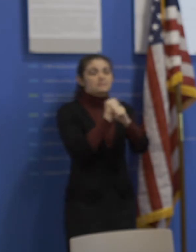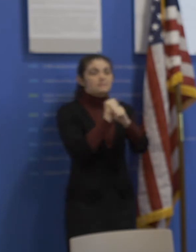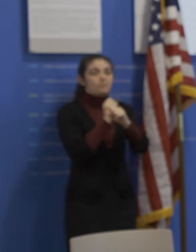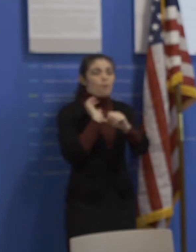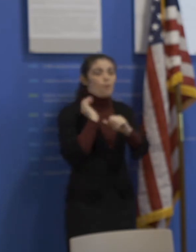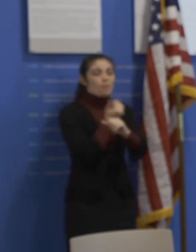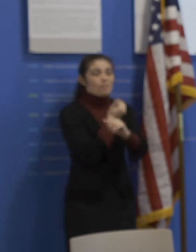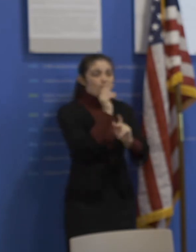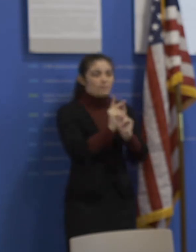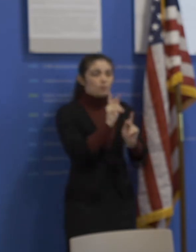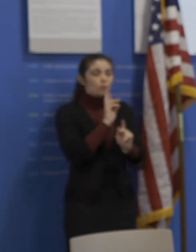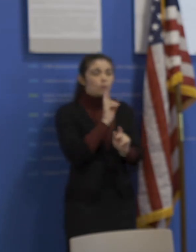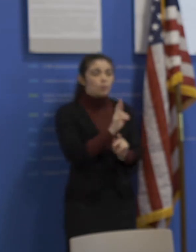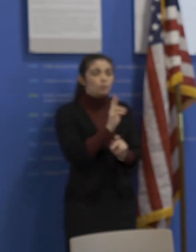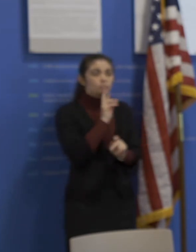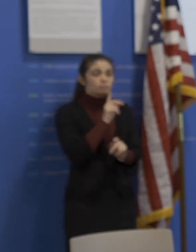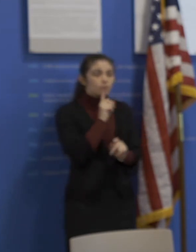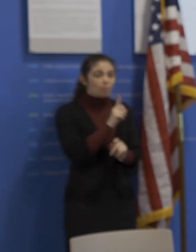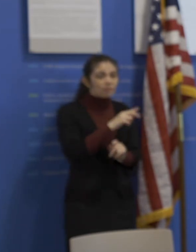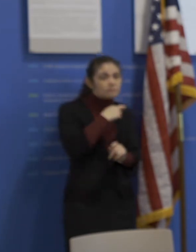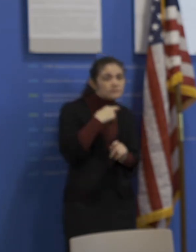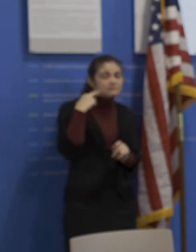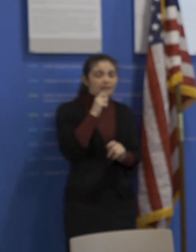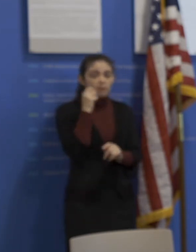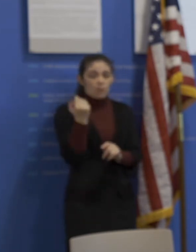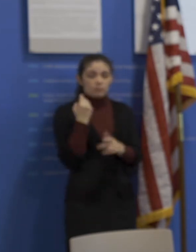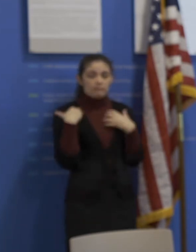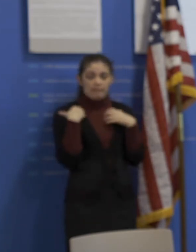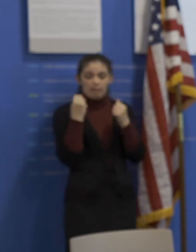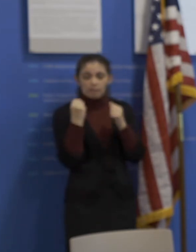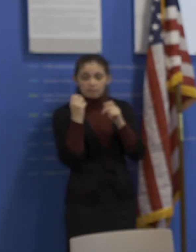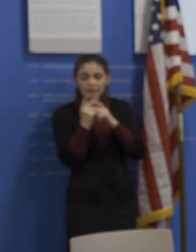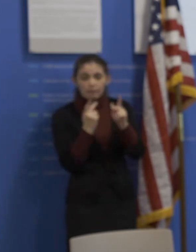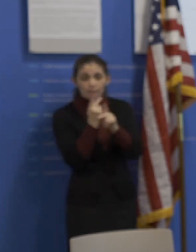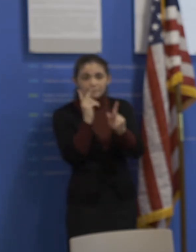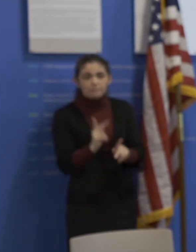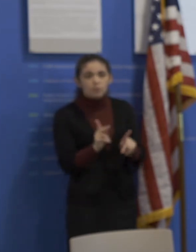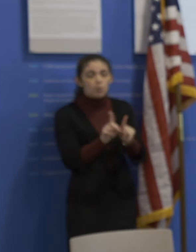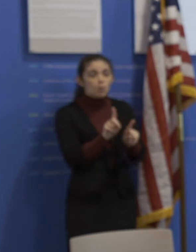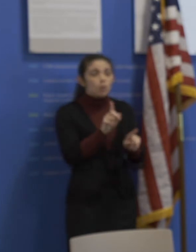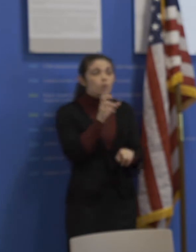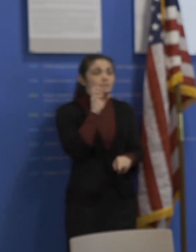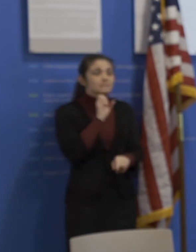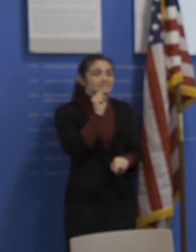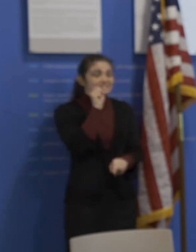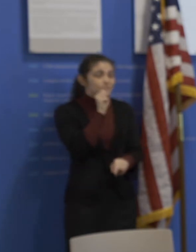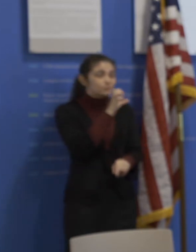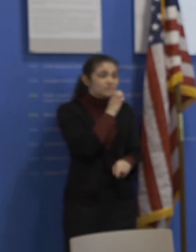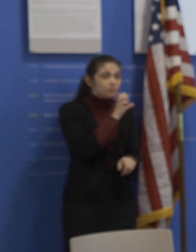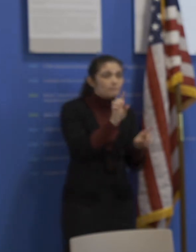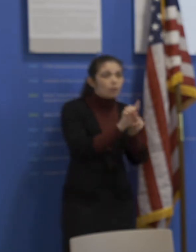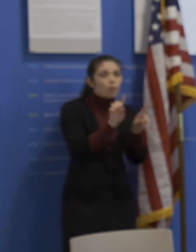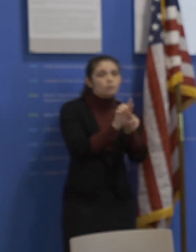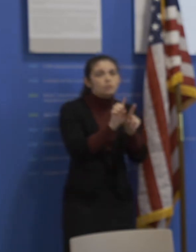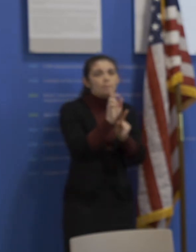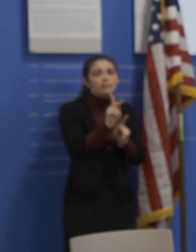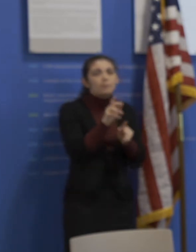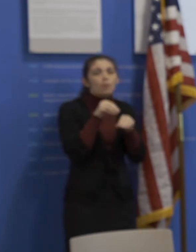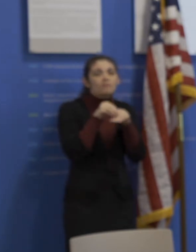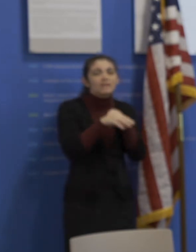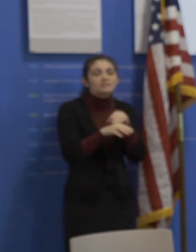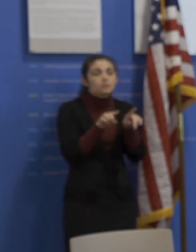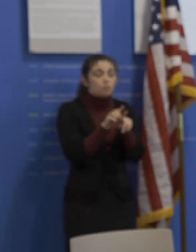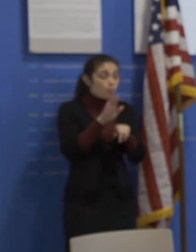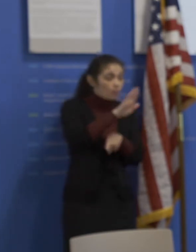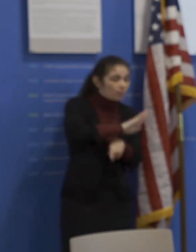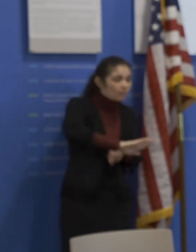folks. It's not only about our healthcare workers and EMS and our seniors, it's other folks that are affected by this and